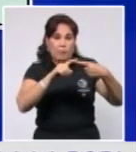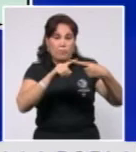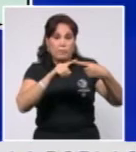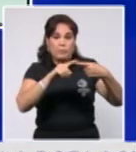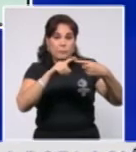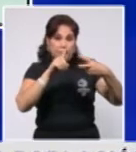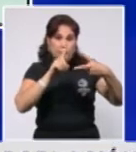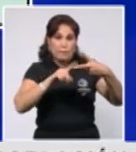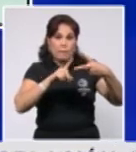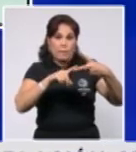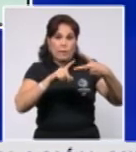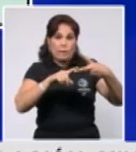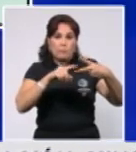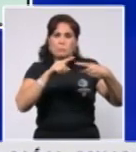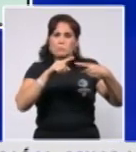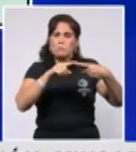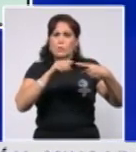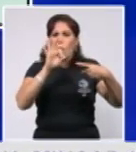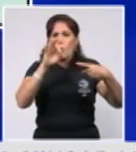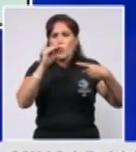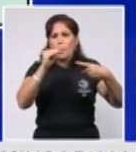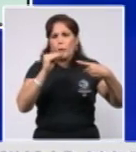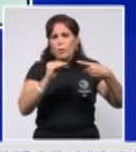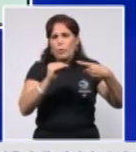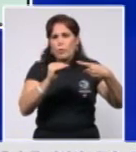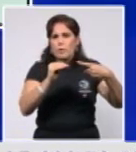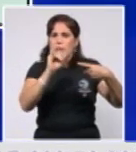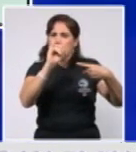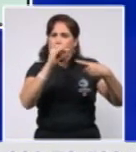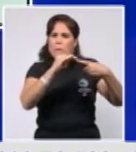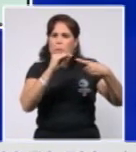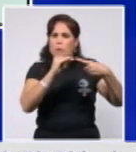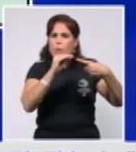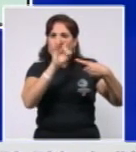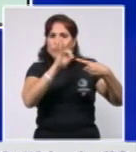6,857,000 confirmed cases. India has